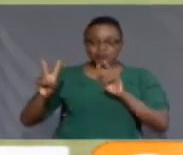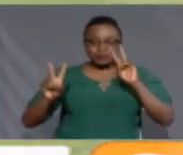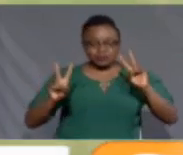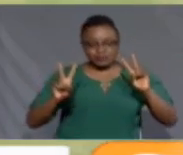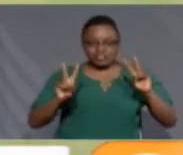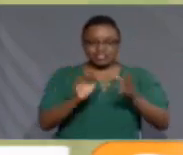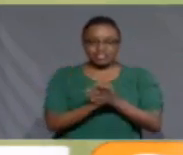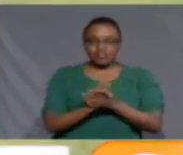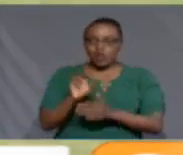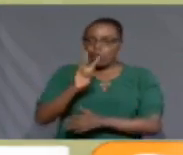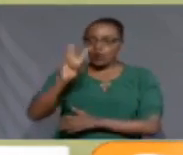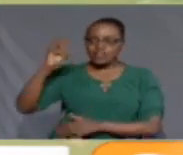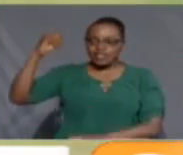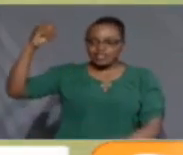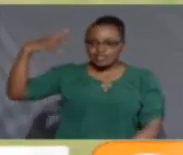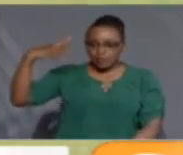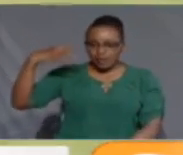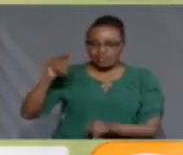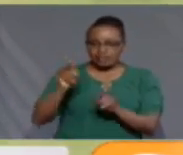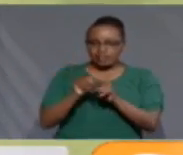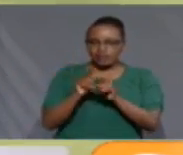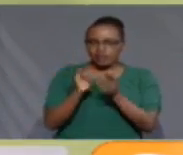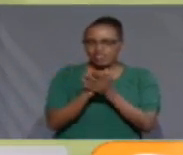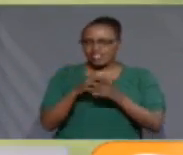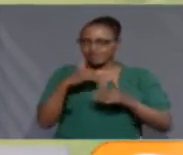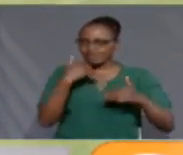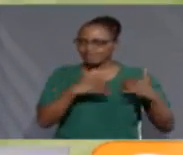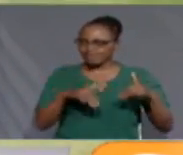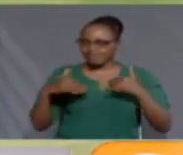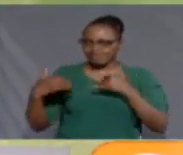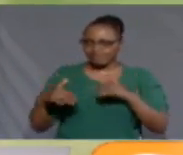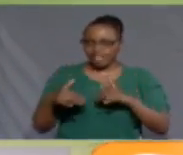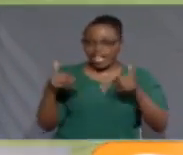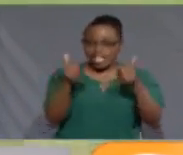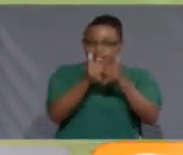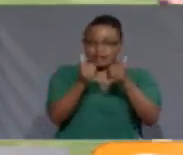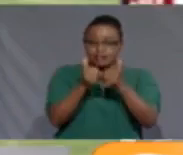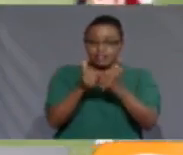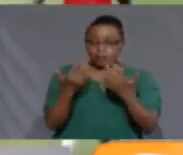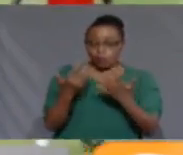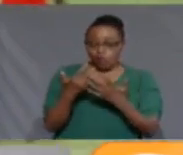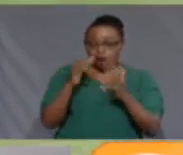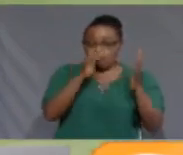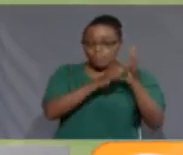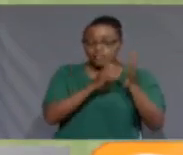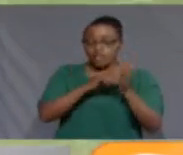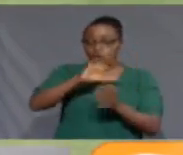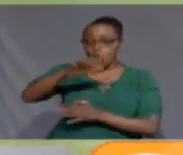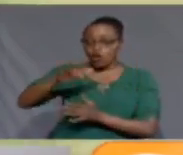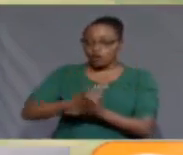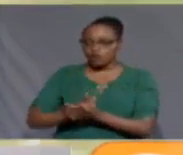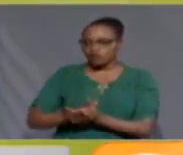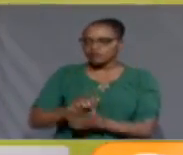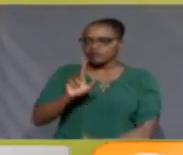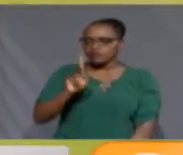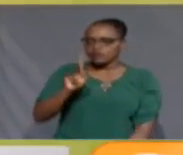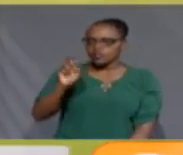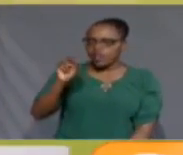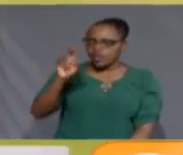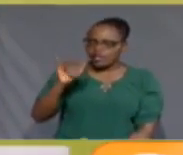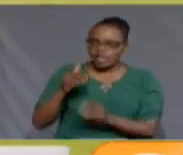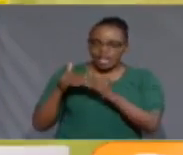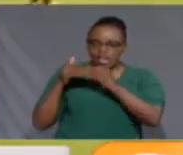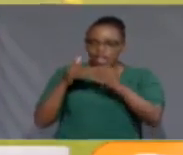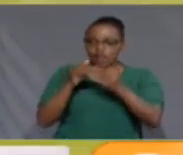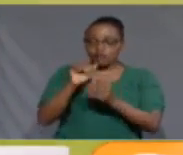draw by Western Stima in an entertaining game at the Kenyatta Stadium in Machakos County. Kennedy Otieno gave Stima the lead